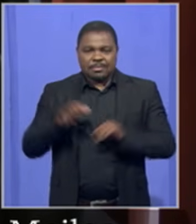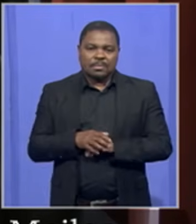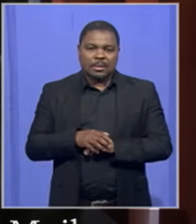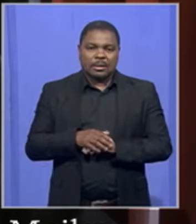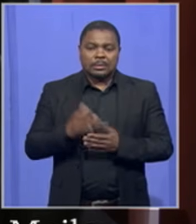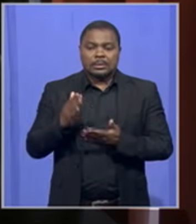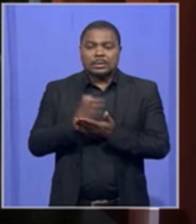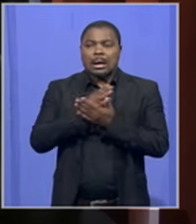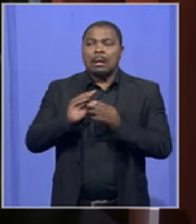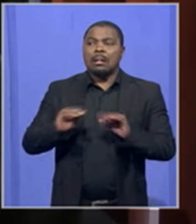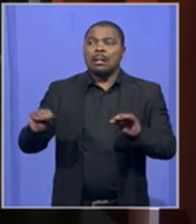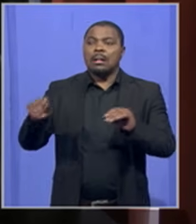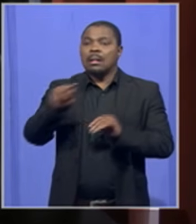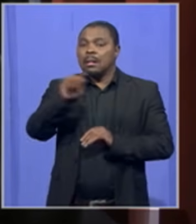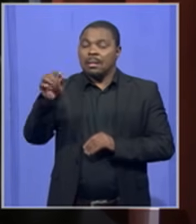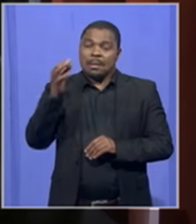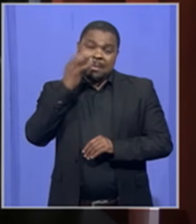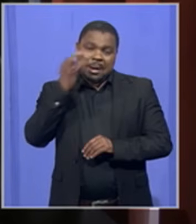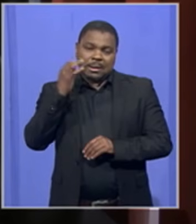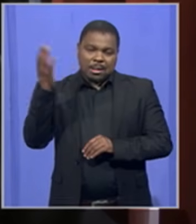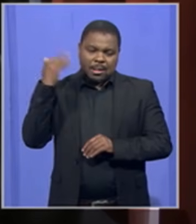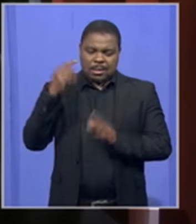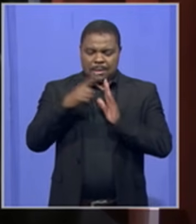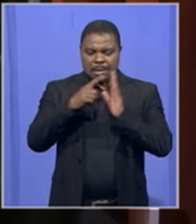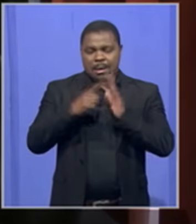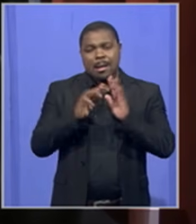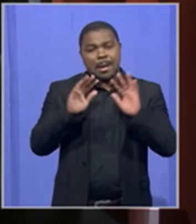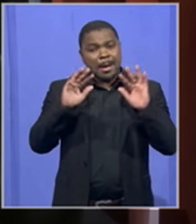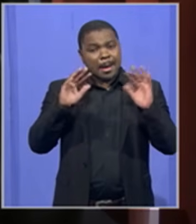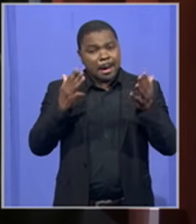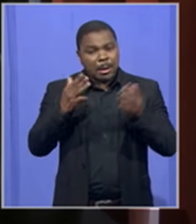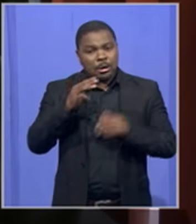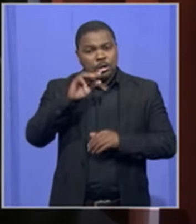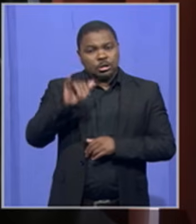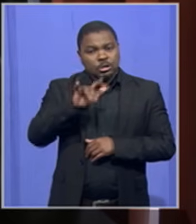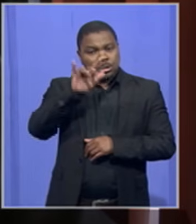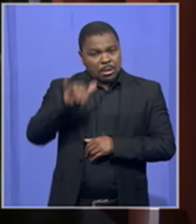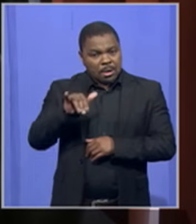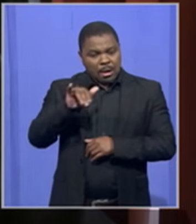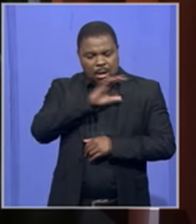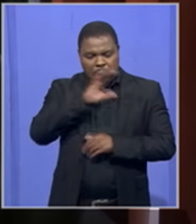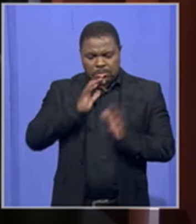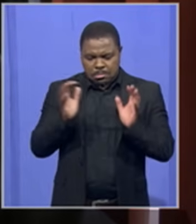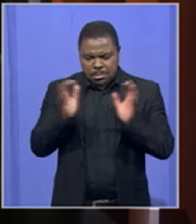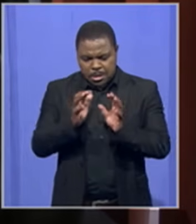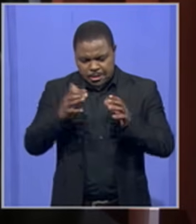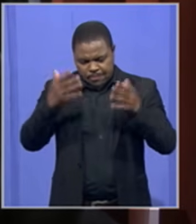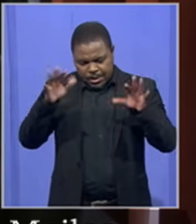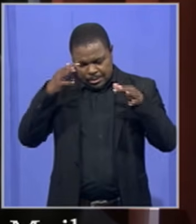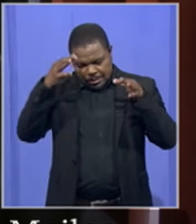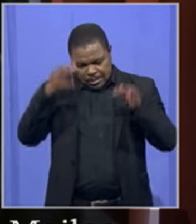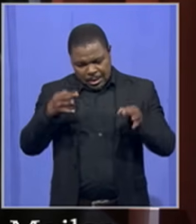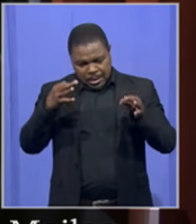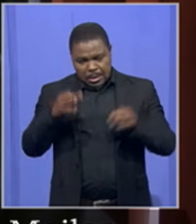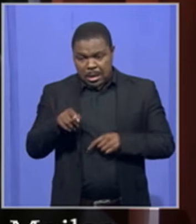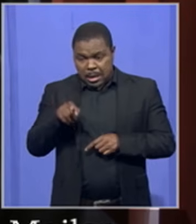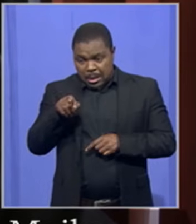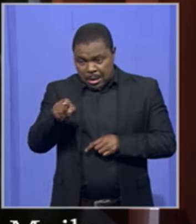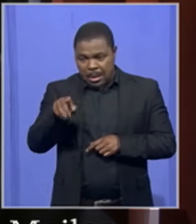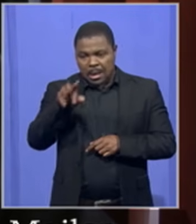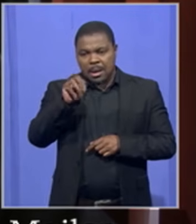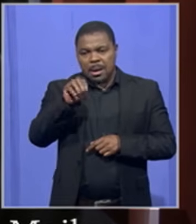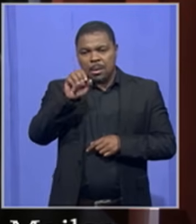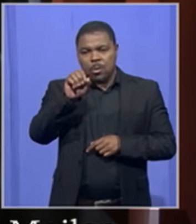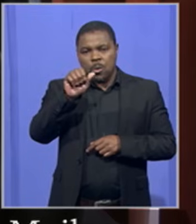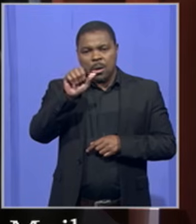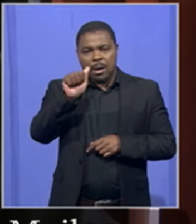mabarebare a gore gona le council e ne e dutse ka di 9 tsa July e tsereng ditshwetso tsa gore councilor Moarabi ke ene mayor wa Ramotshere.